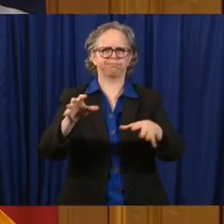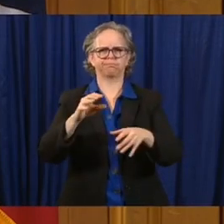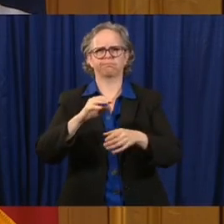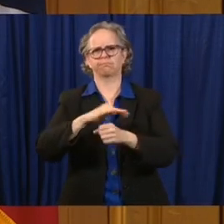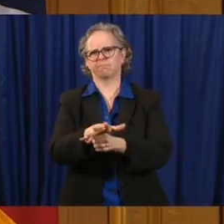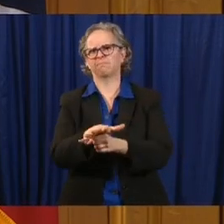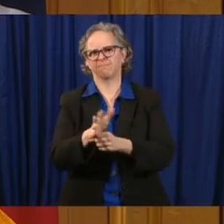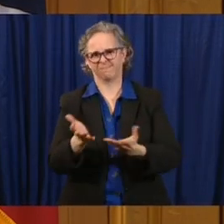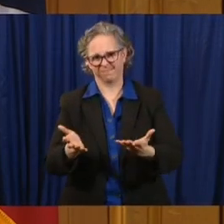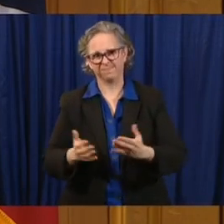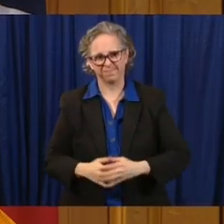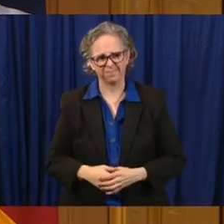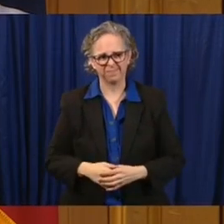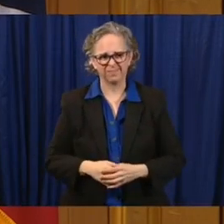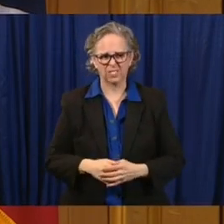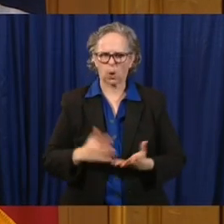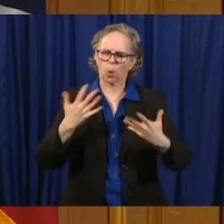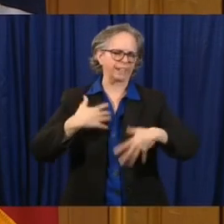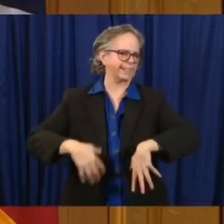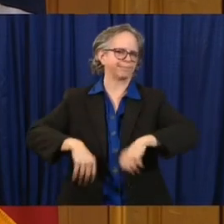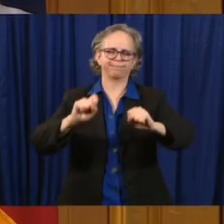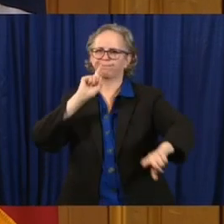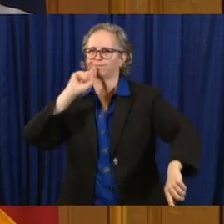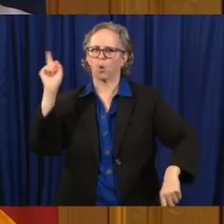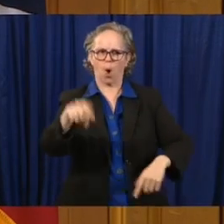regard to that.